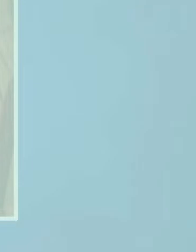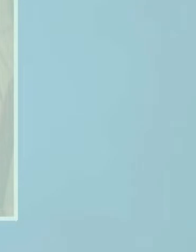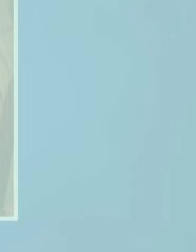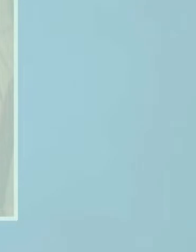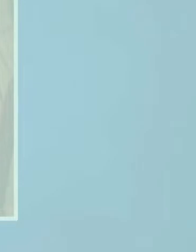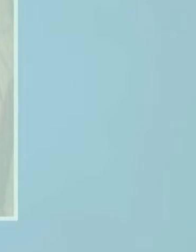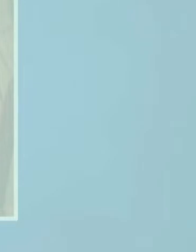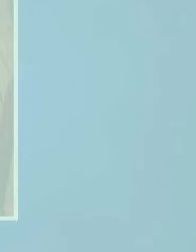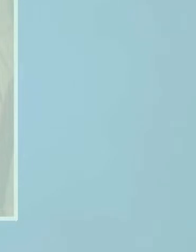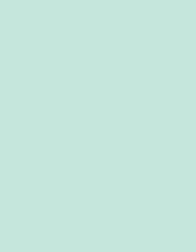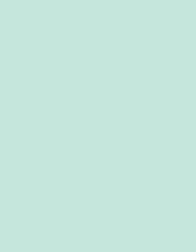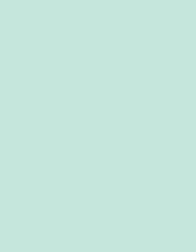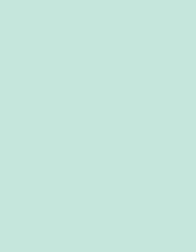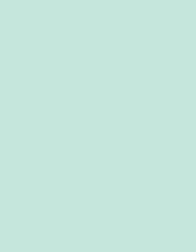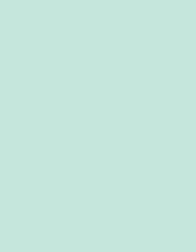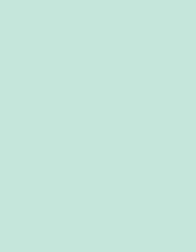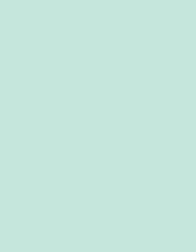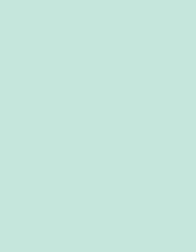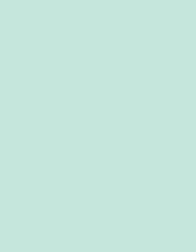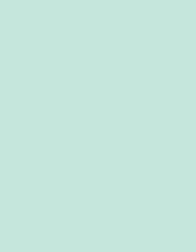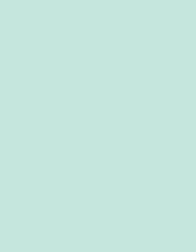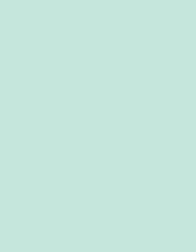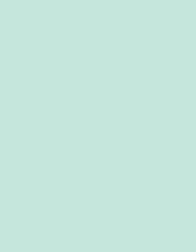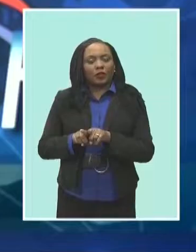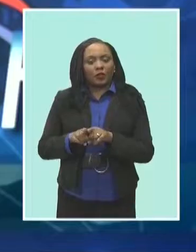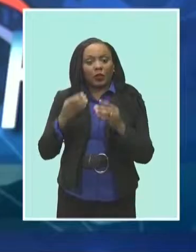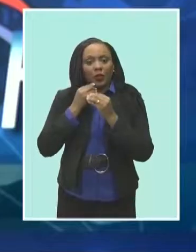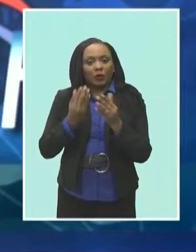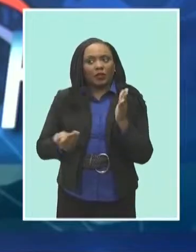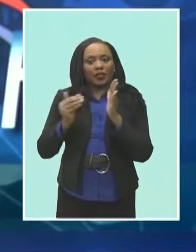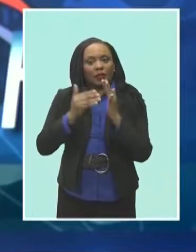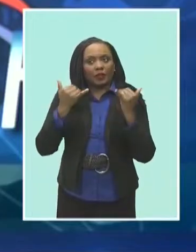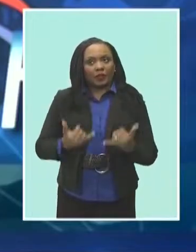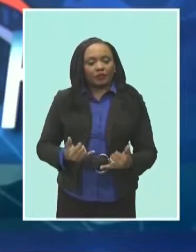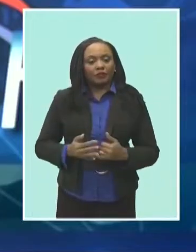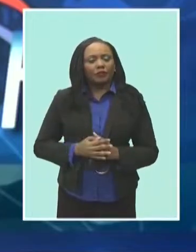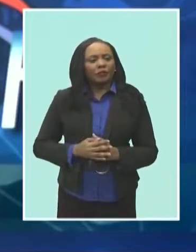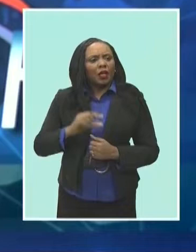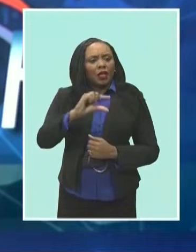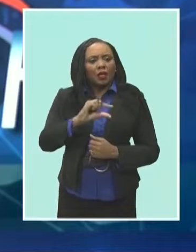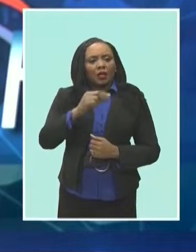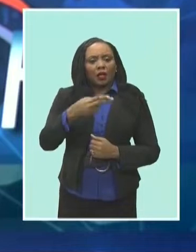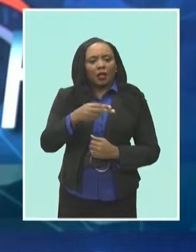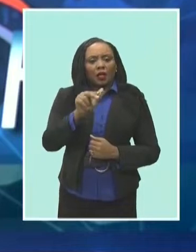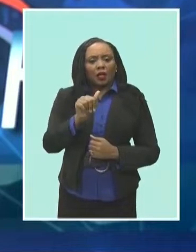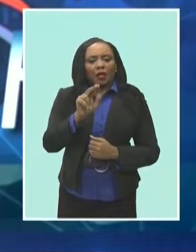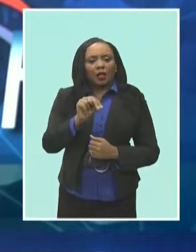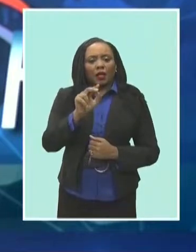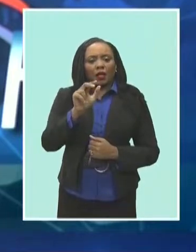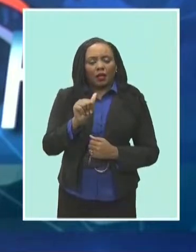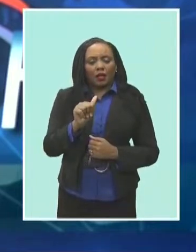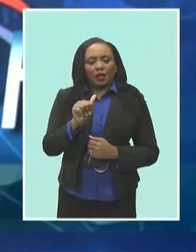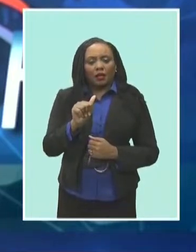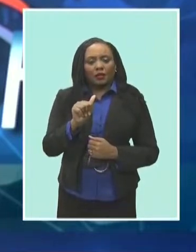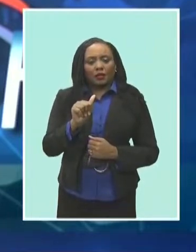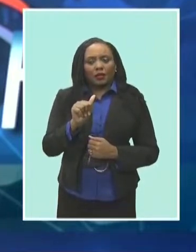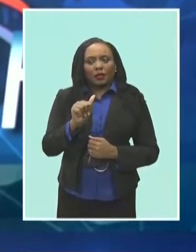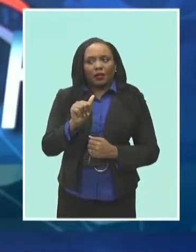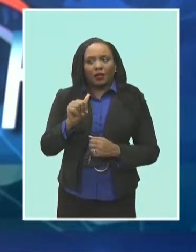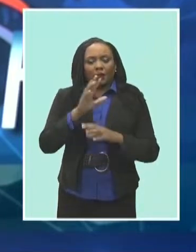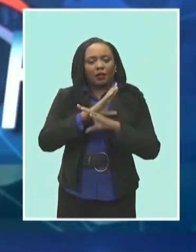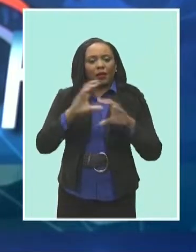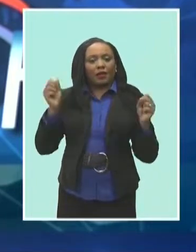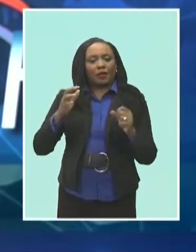year will be powered entirely by solar energy. The Ghanaian president arrived this morning just after 10 to a